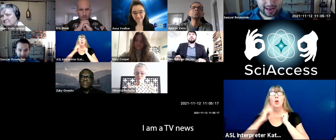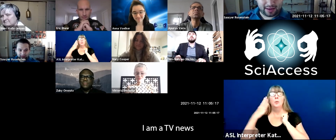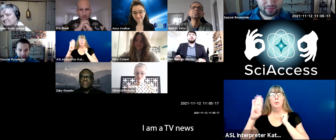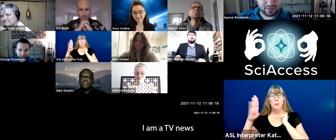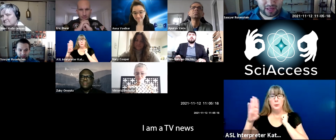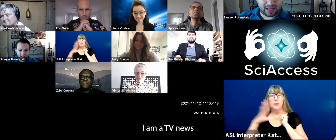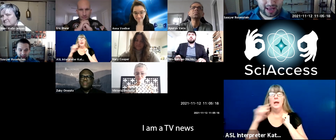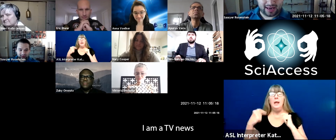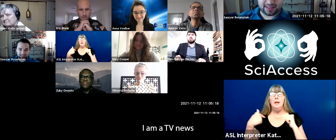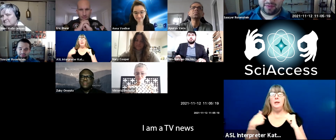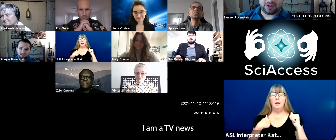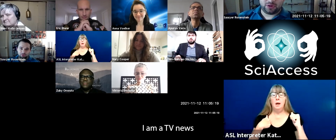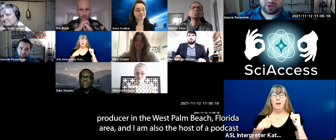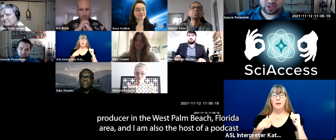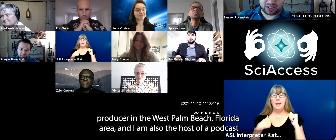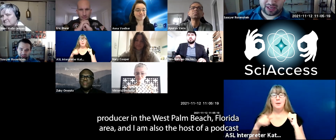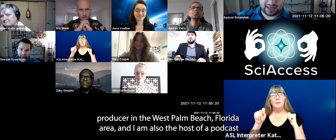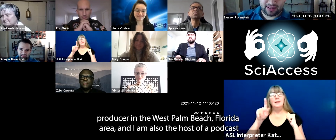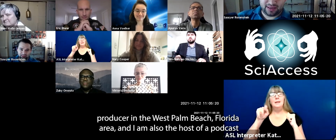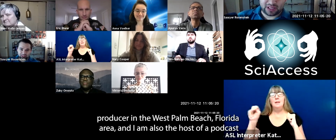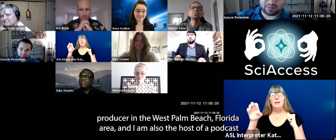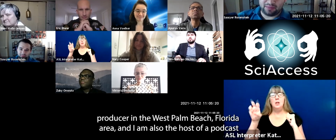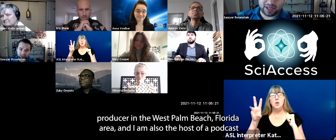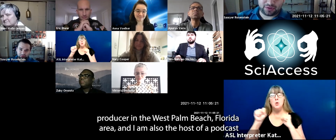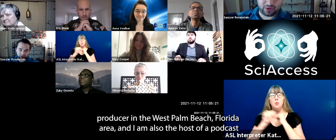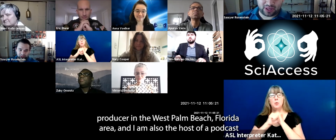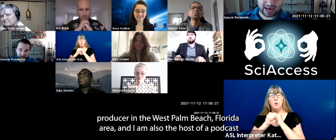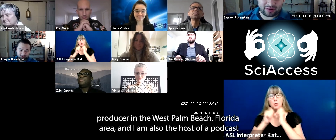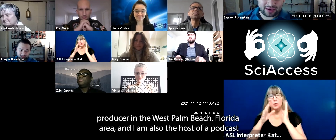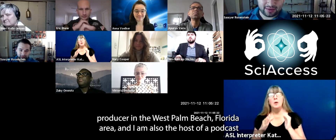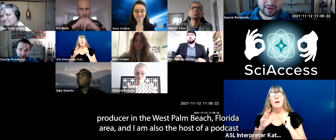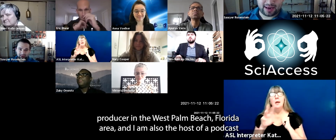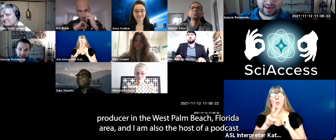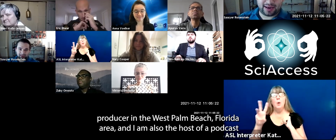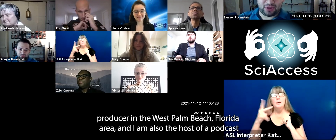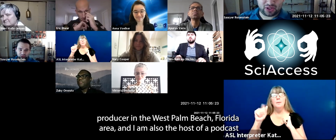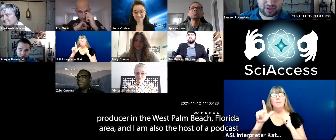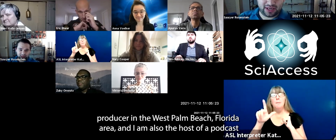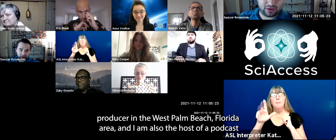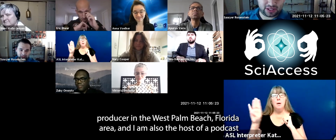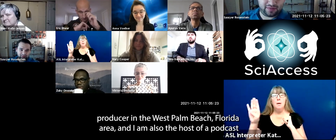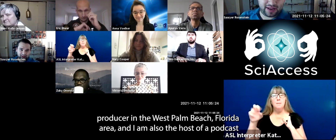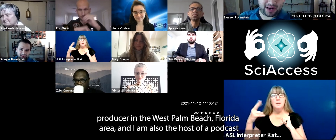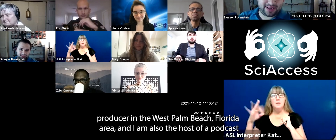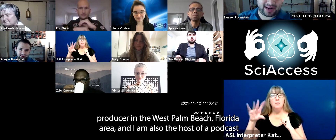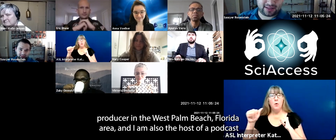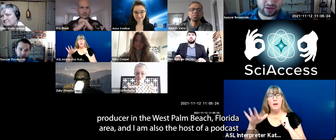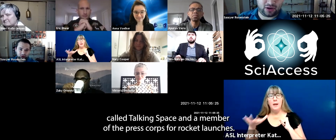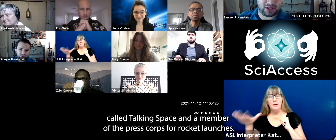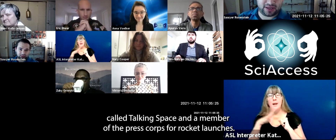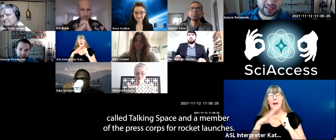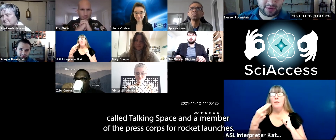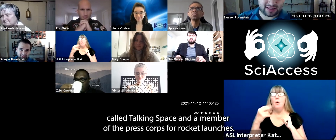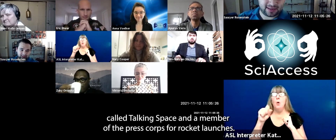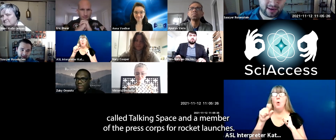I am a TV news producer in the West Palm Beach, Florida area, and I am also the host of a podcast